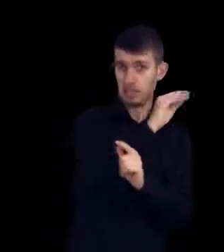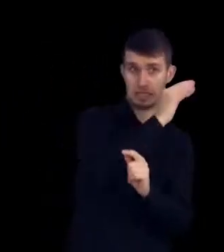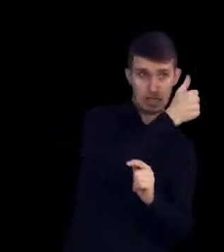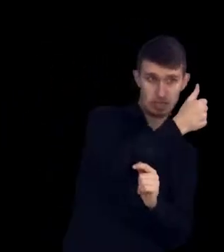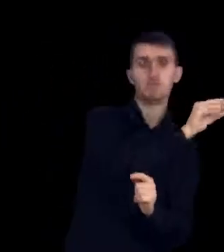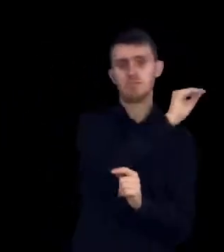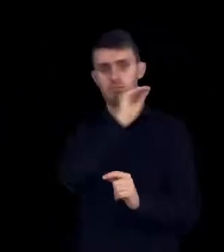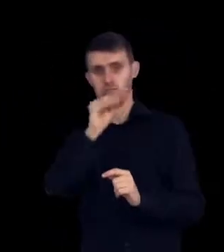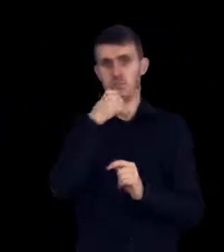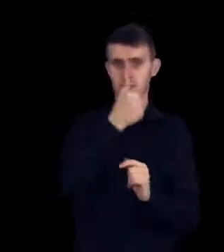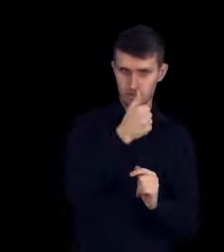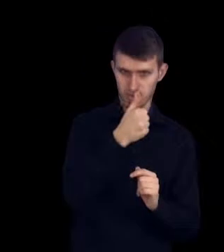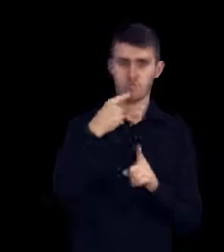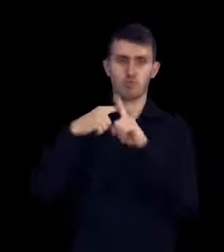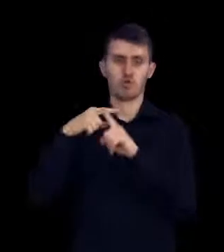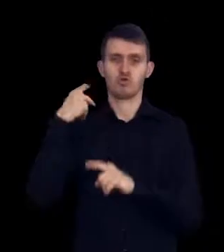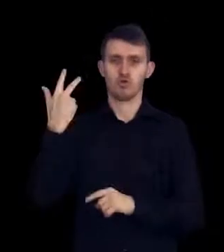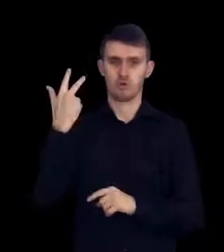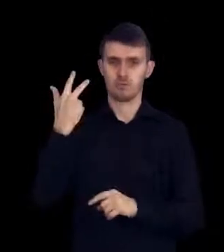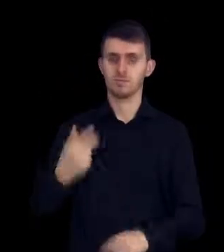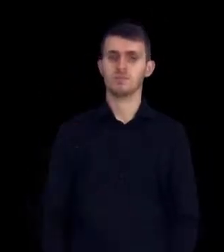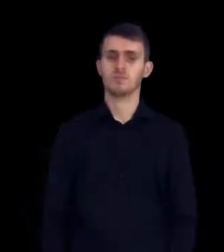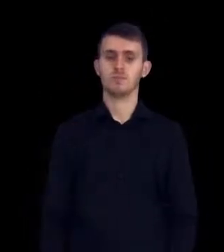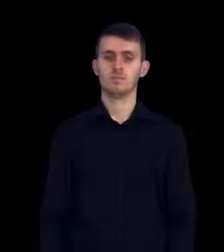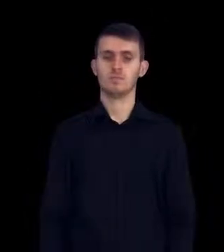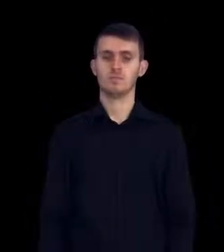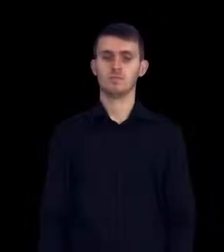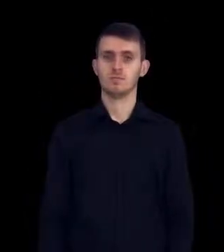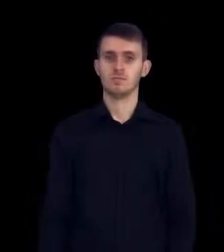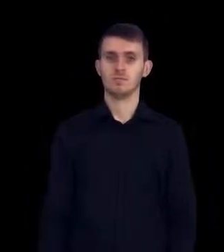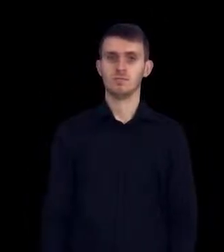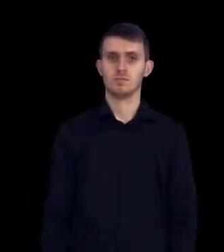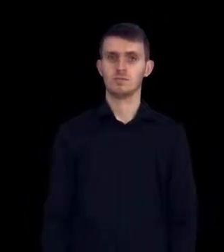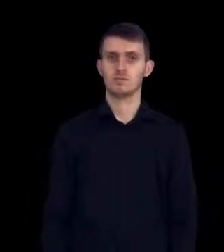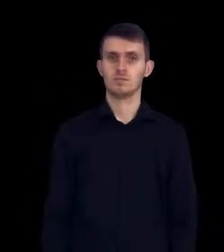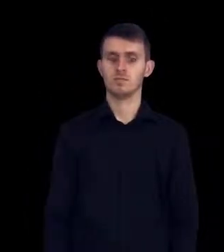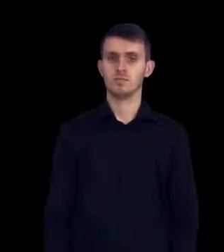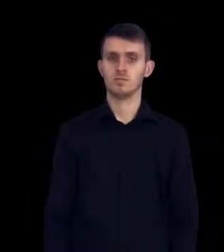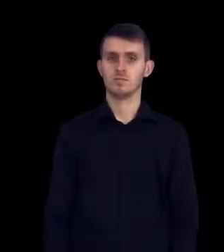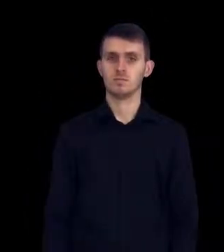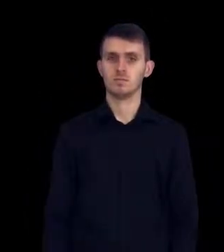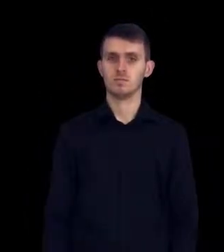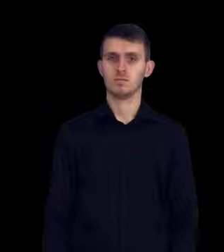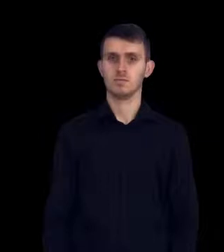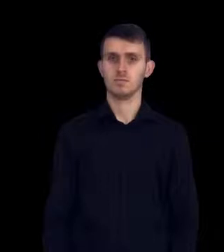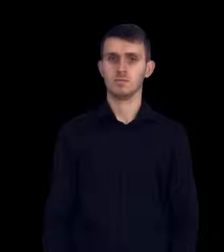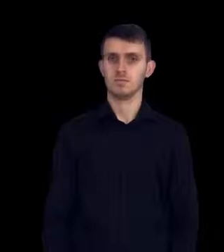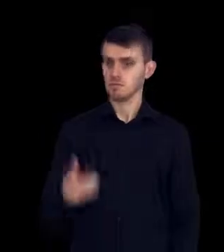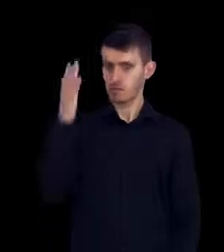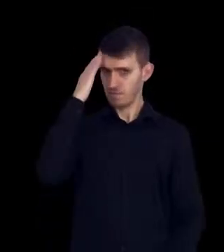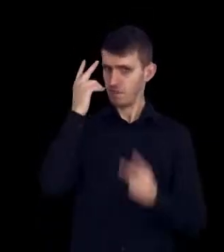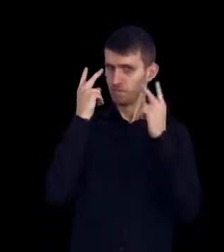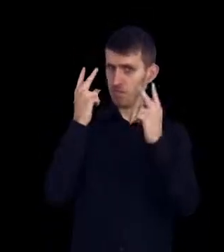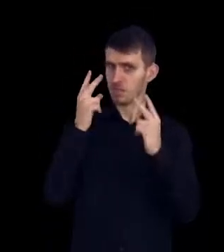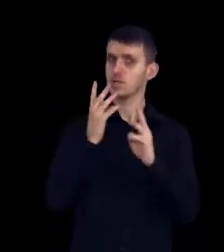1 5 x 1 + 3 5 x 1 + 3 and we know from